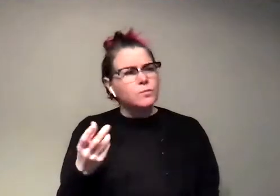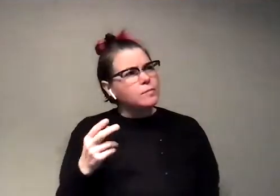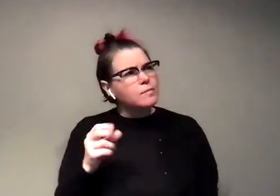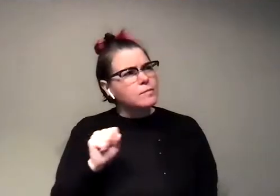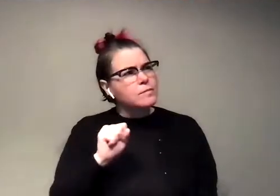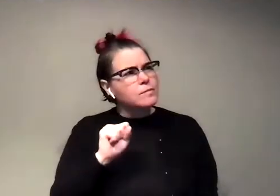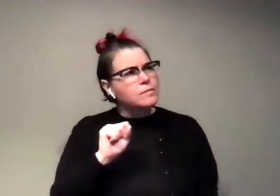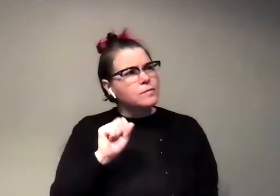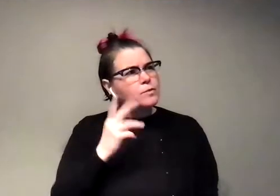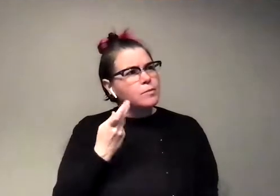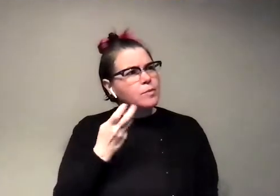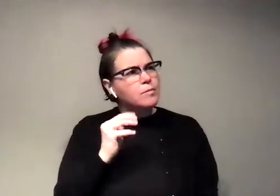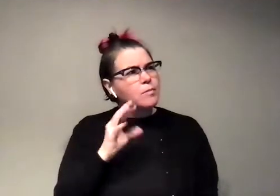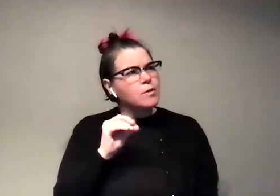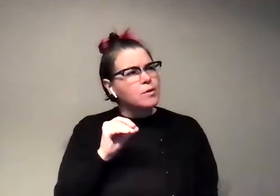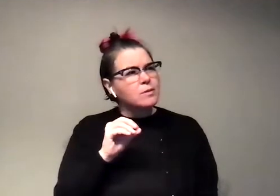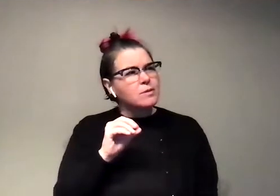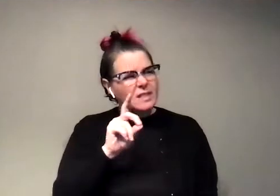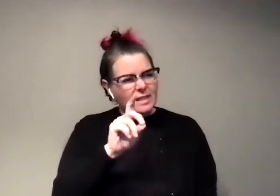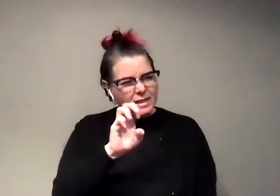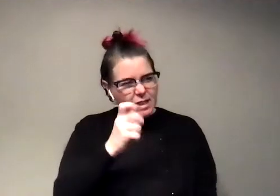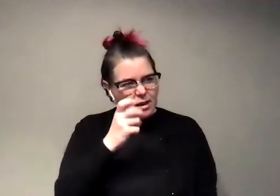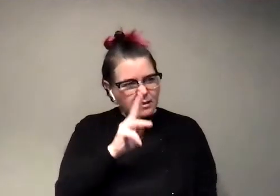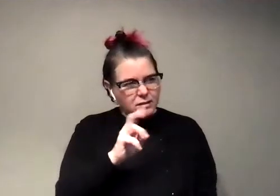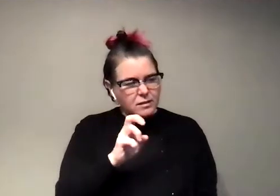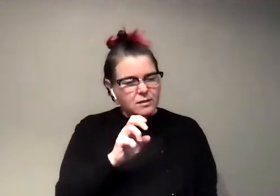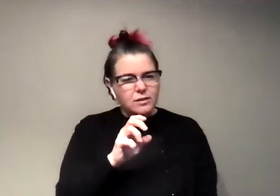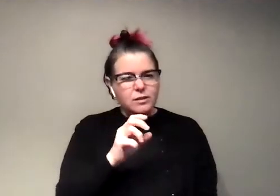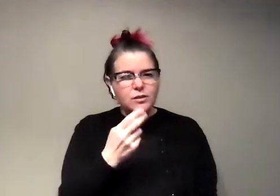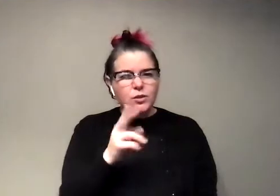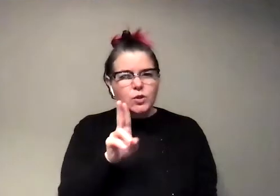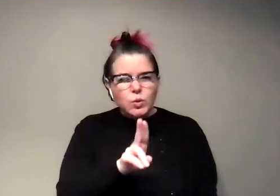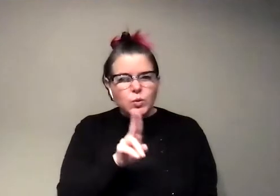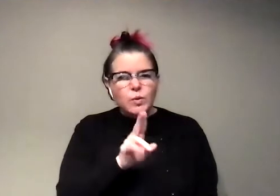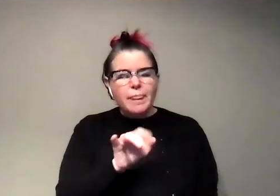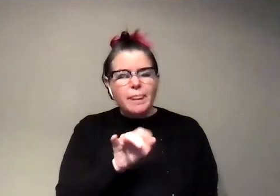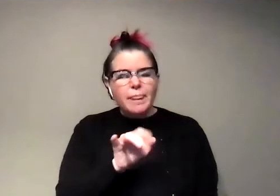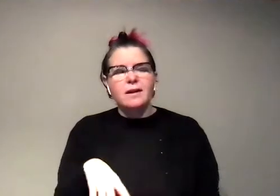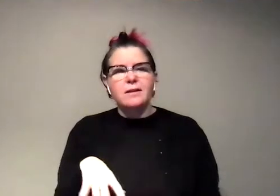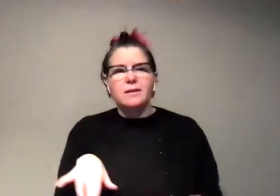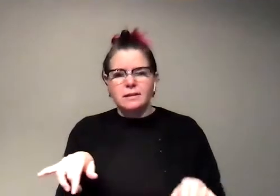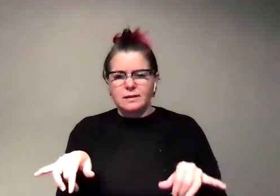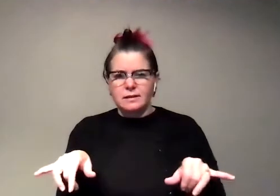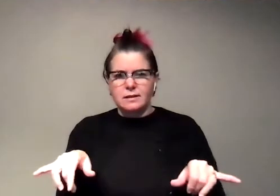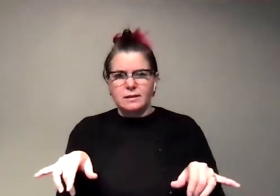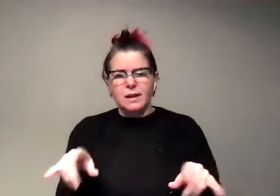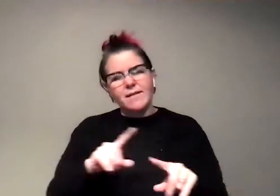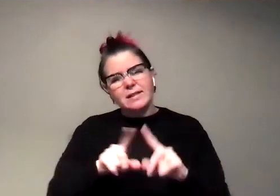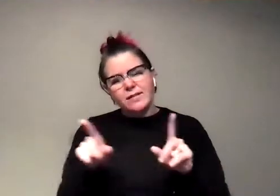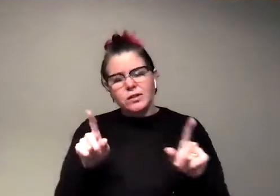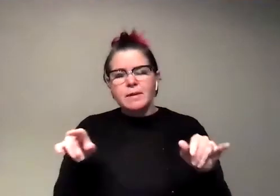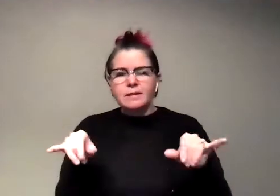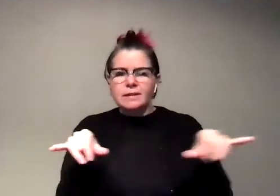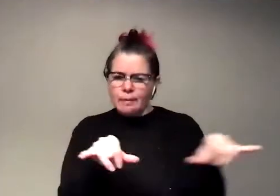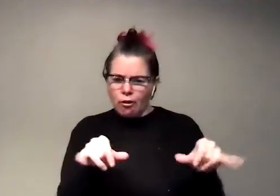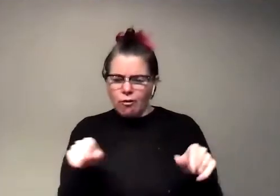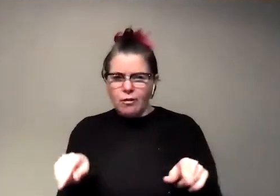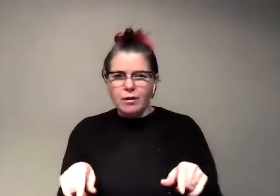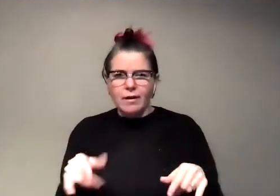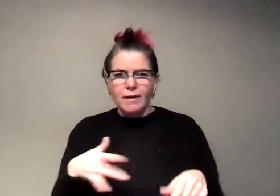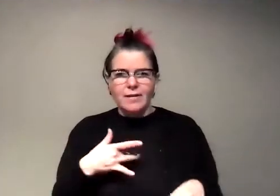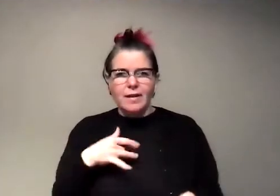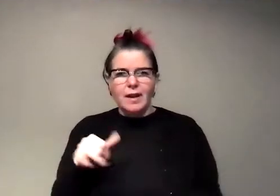Deluxe U, I think is the other one I've been playing. Yeah, It's remarkably similar. one. Like there's differences, but like I feel like I'm playing